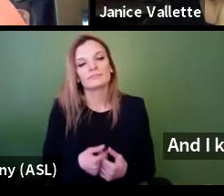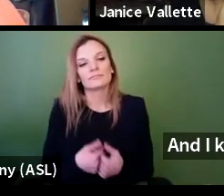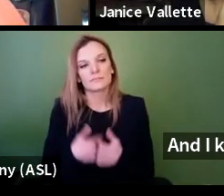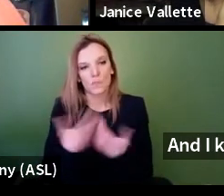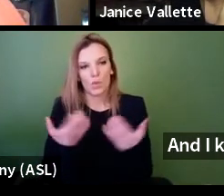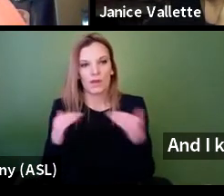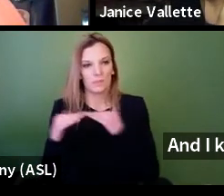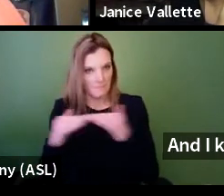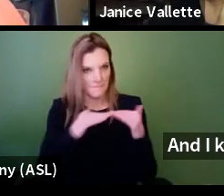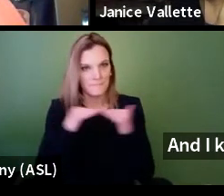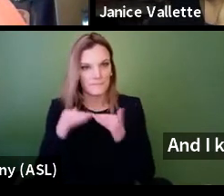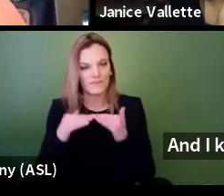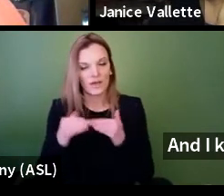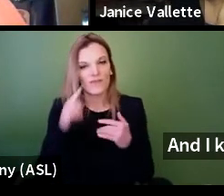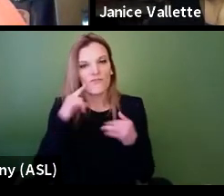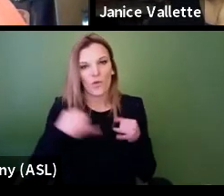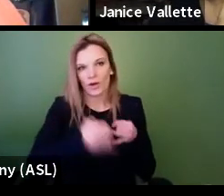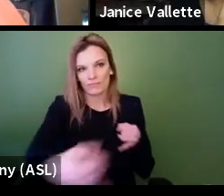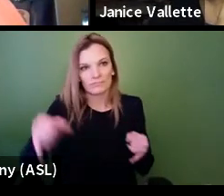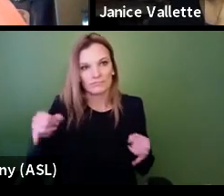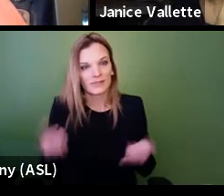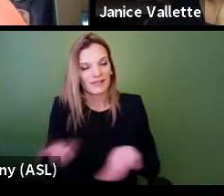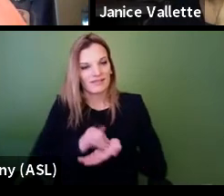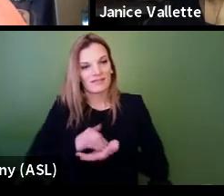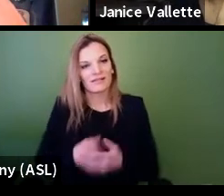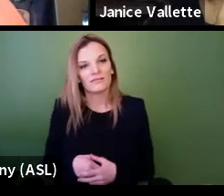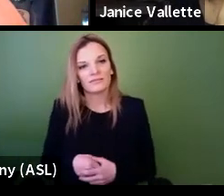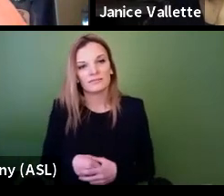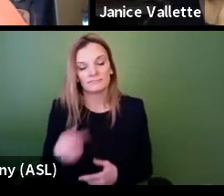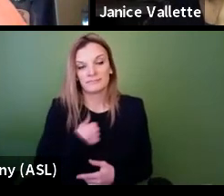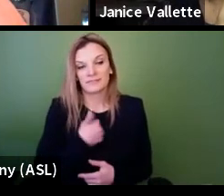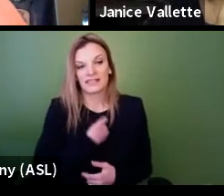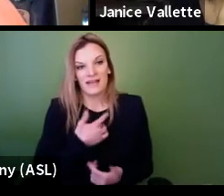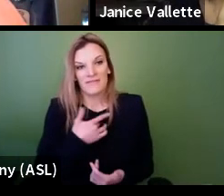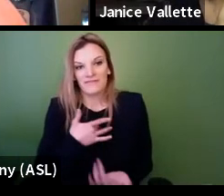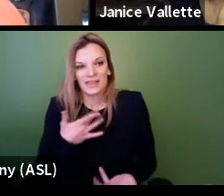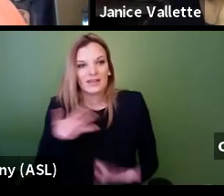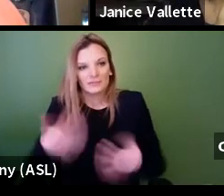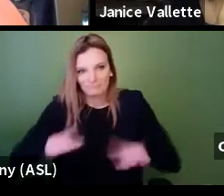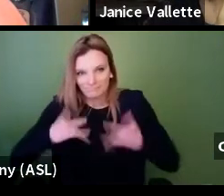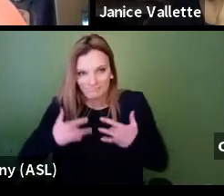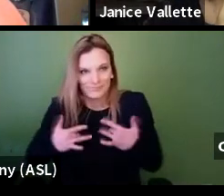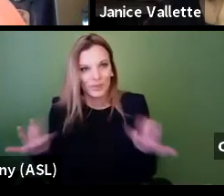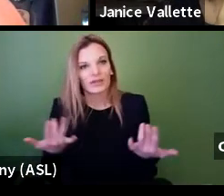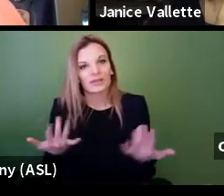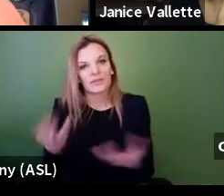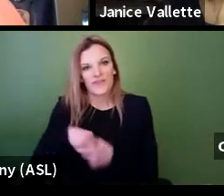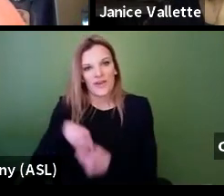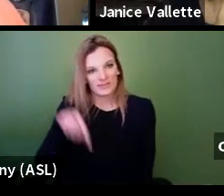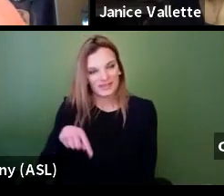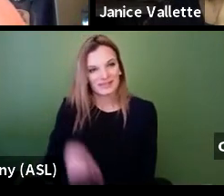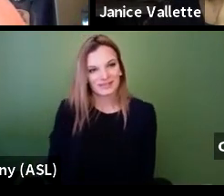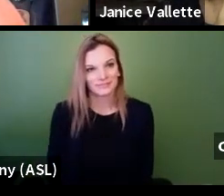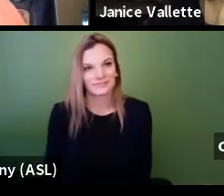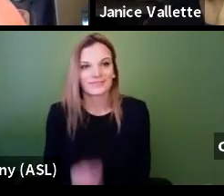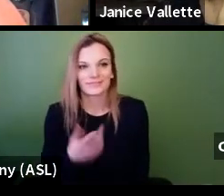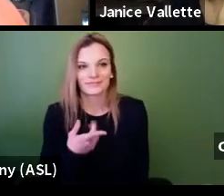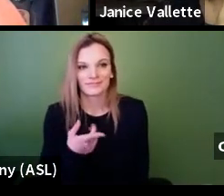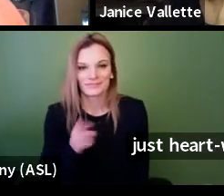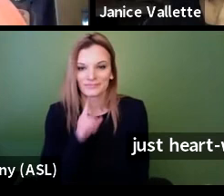So it's just heartwarming. And I too am very excited to be a part of this as a staff